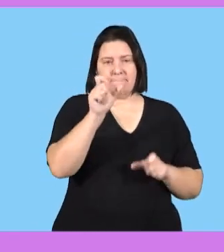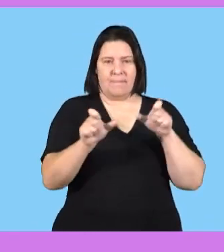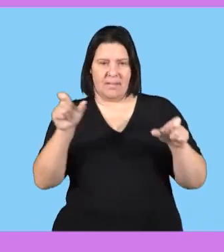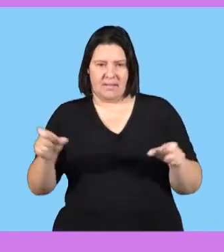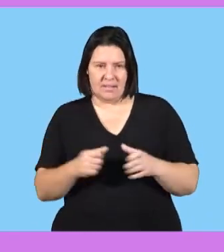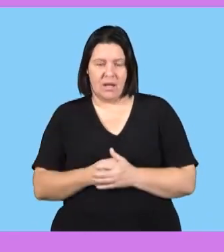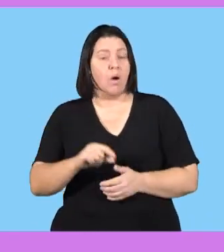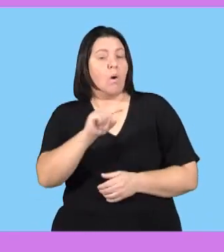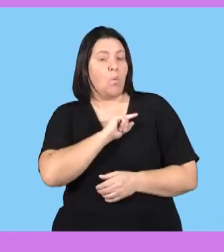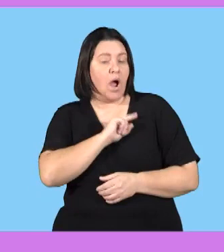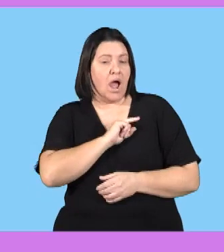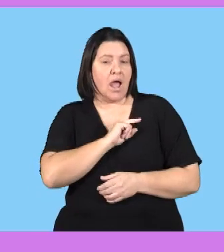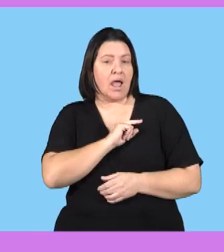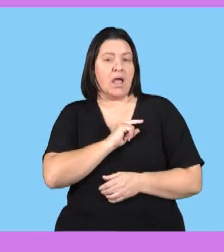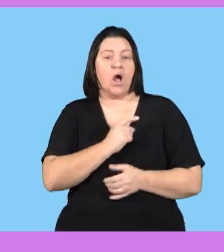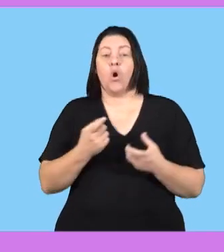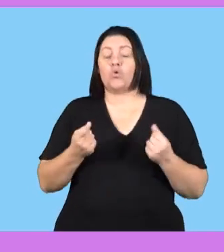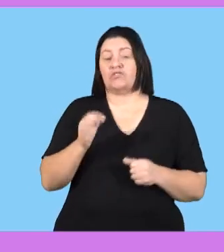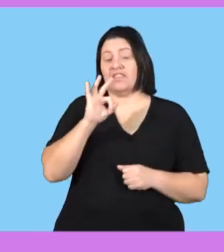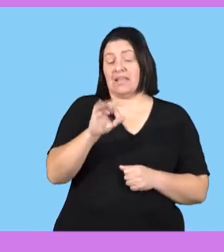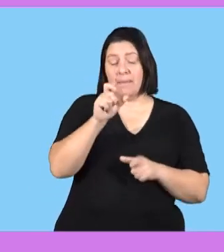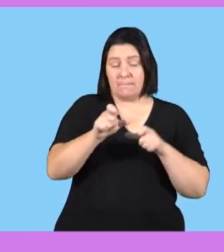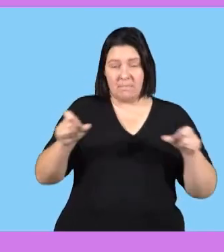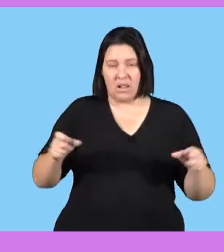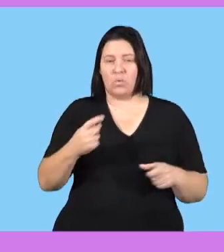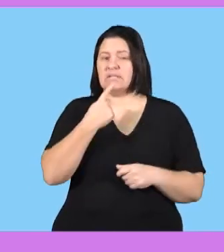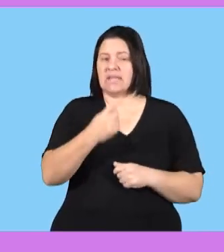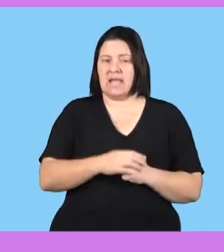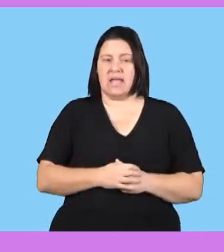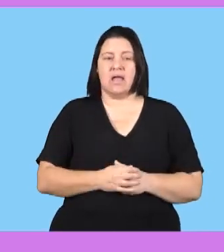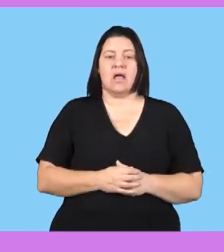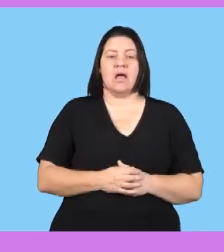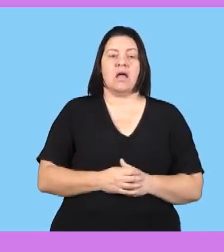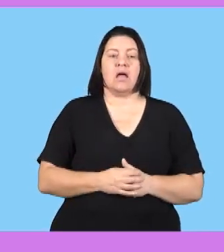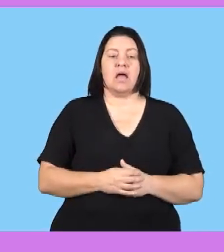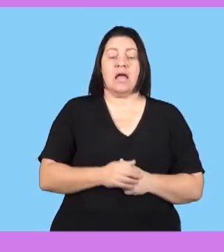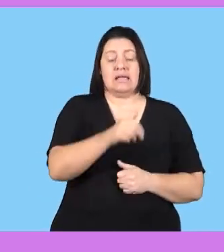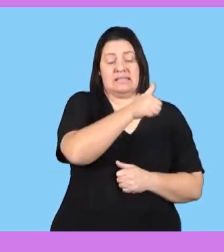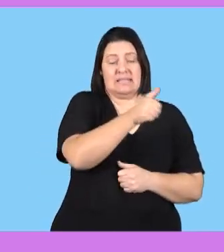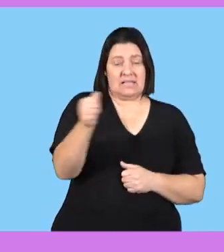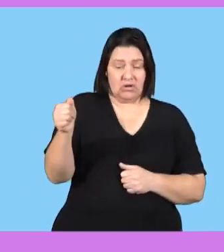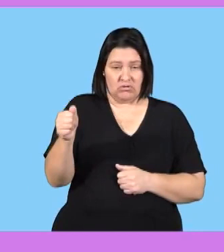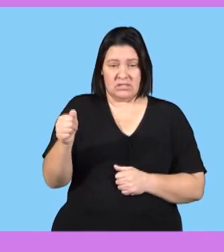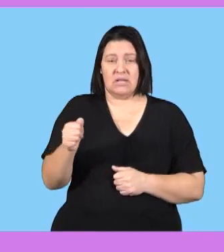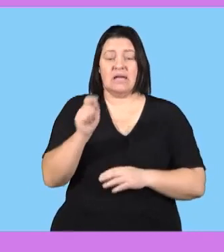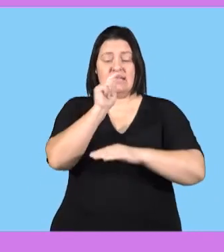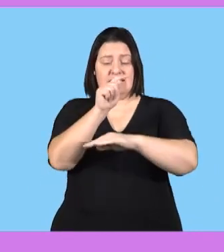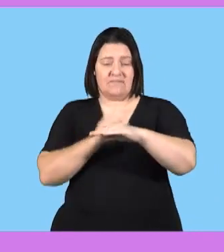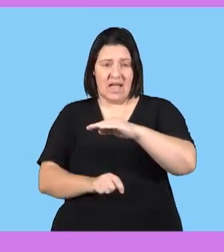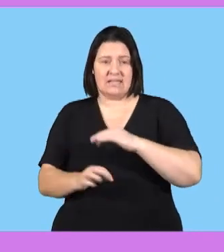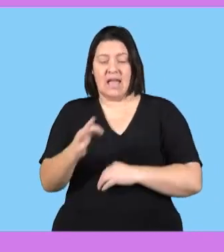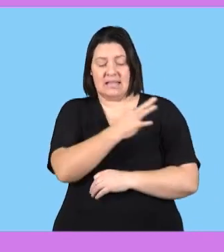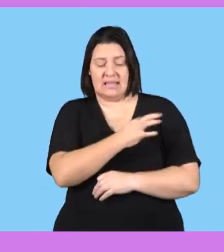people. So because it's the cost for three people, we are going to say 600 rand divided